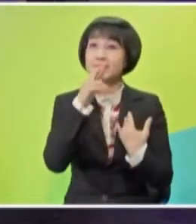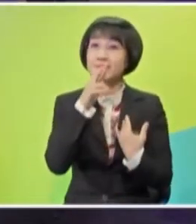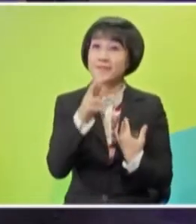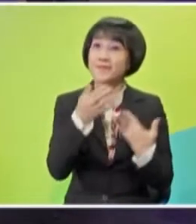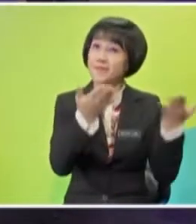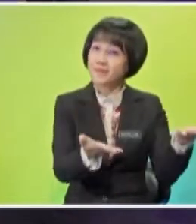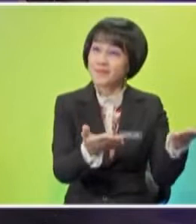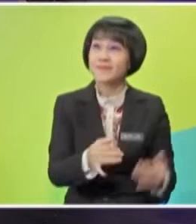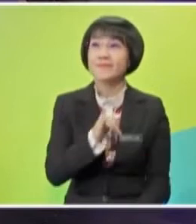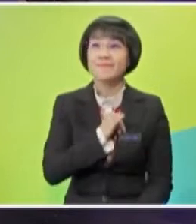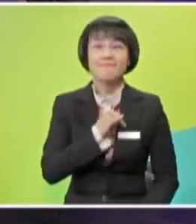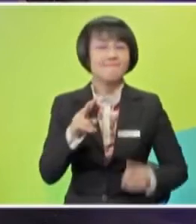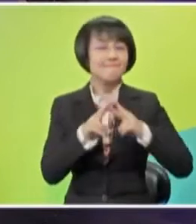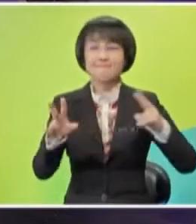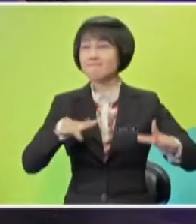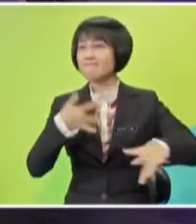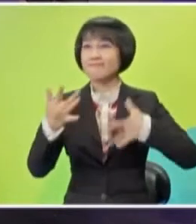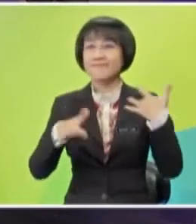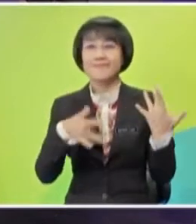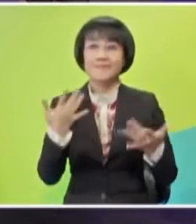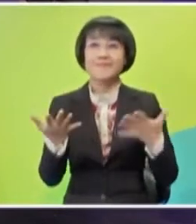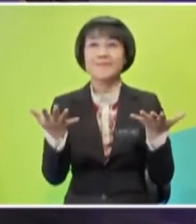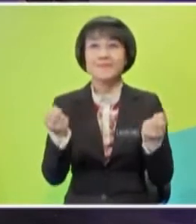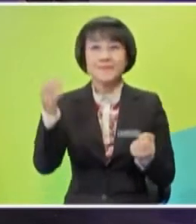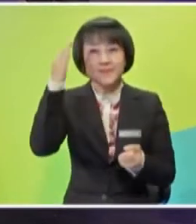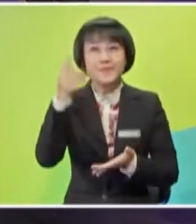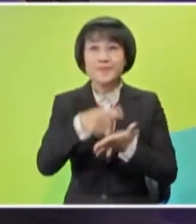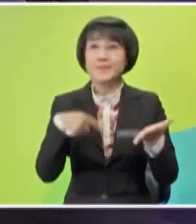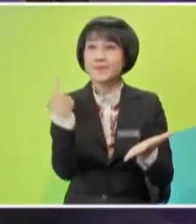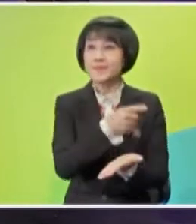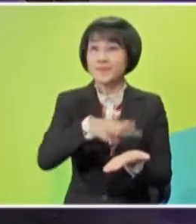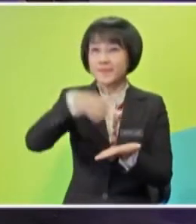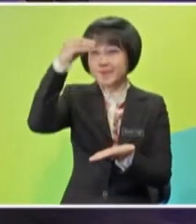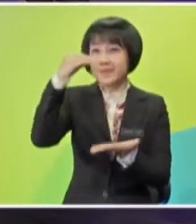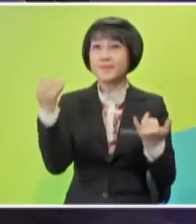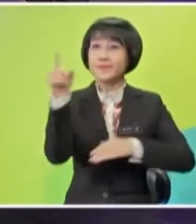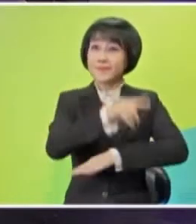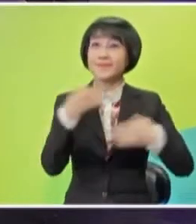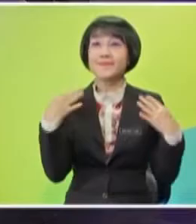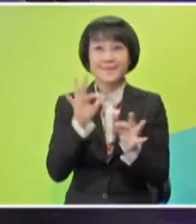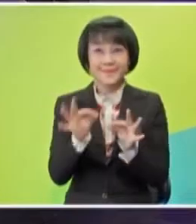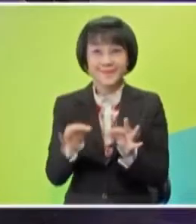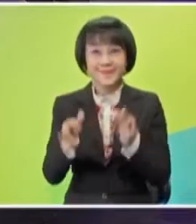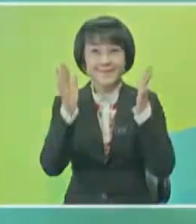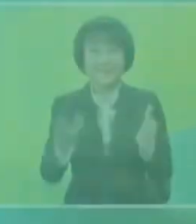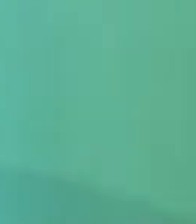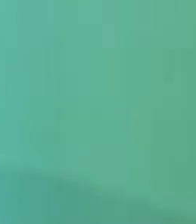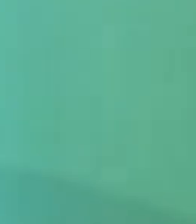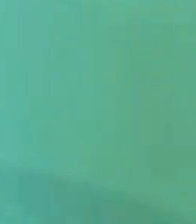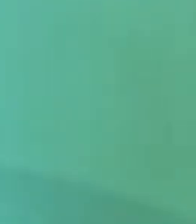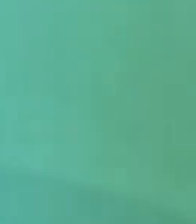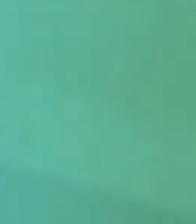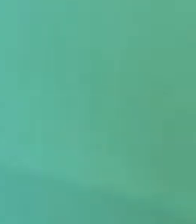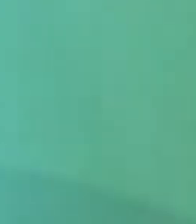am super excited to find out what we're learning today. And of course, today we also have our sign language interpreter. We have teacher